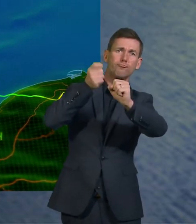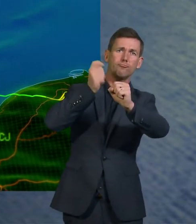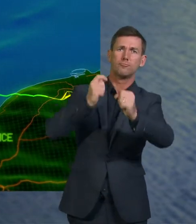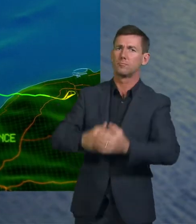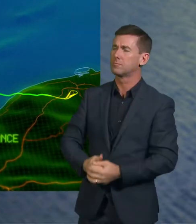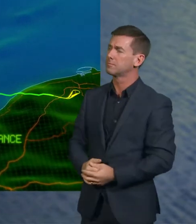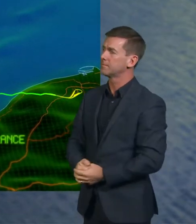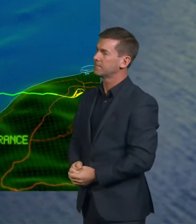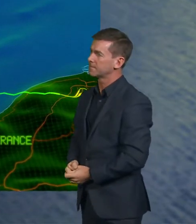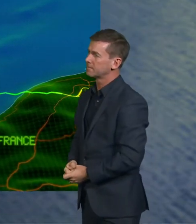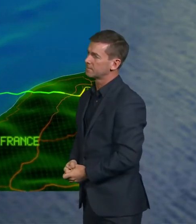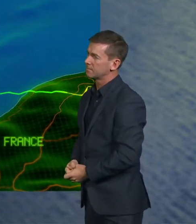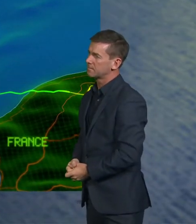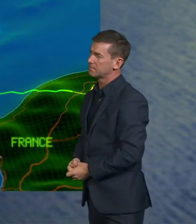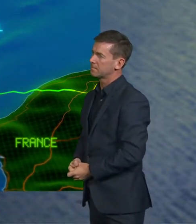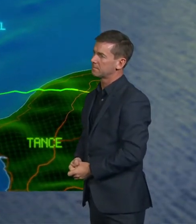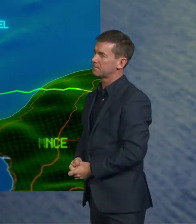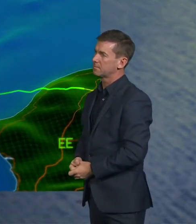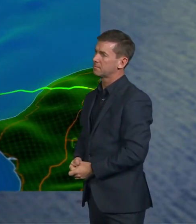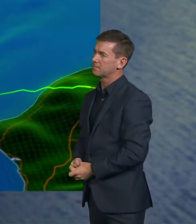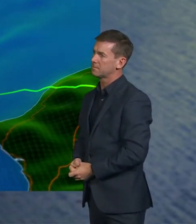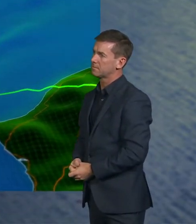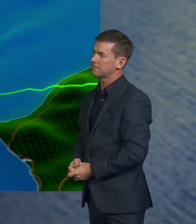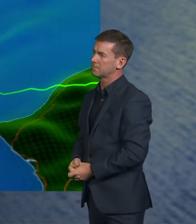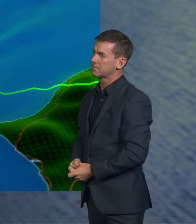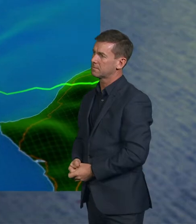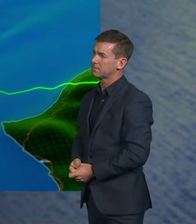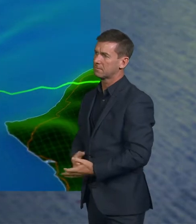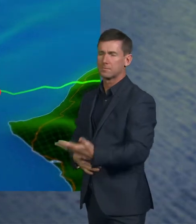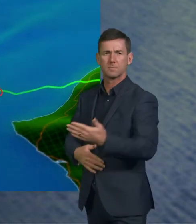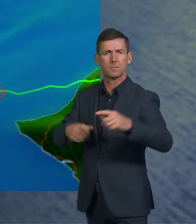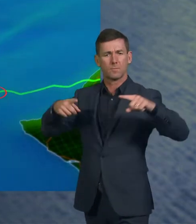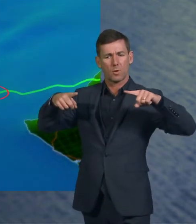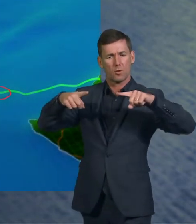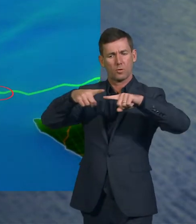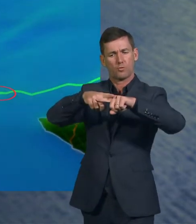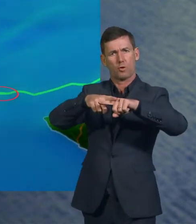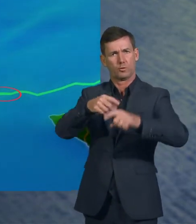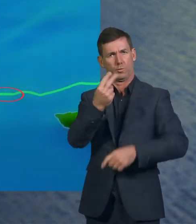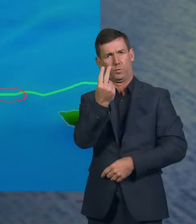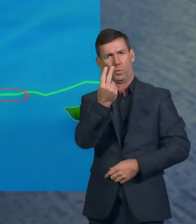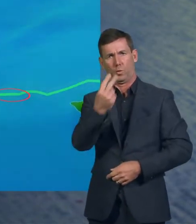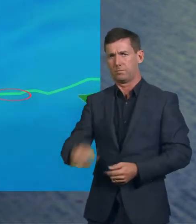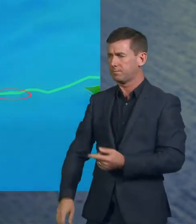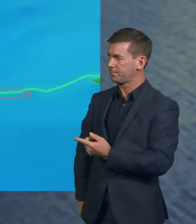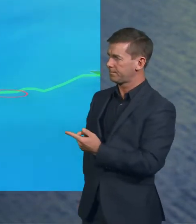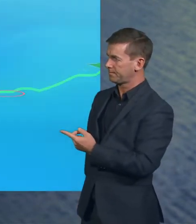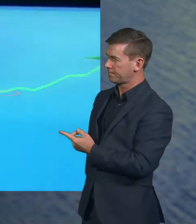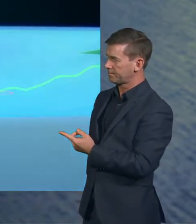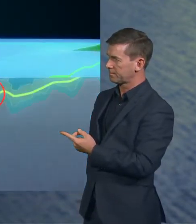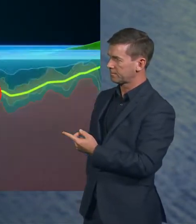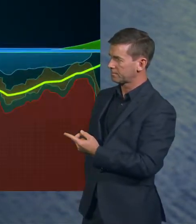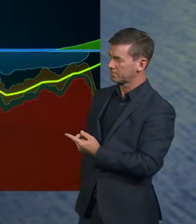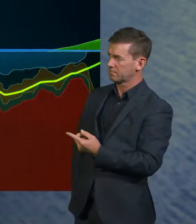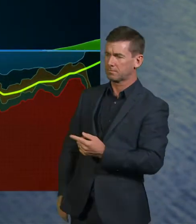For trains to switch tunnels, the tracks need to cross over. There are two crossover points in the Channel Tunnel system, about a third